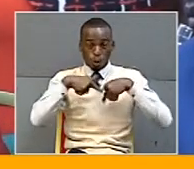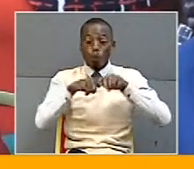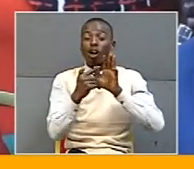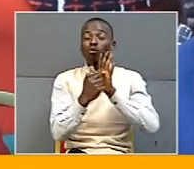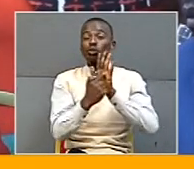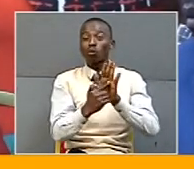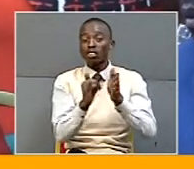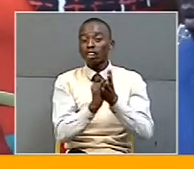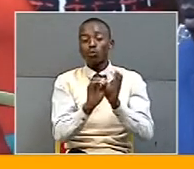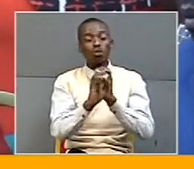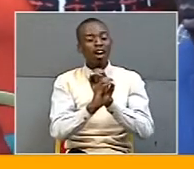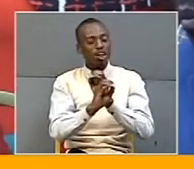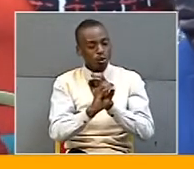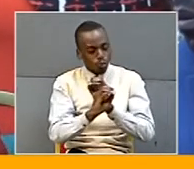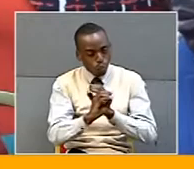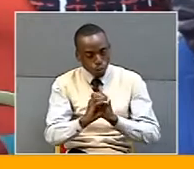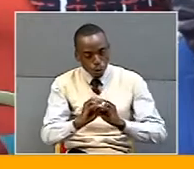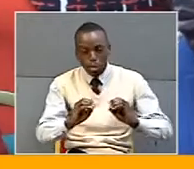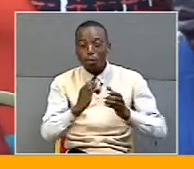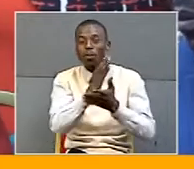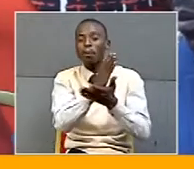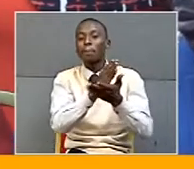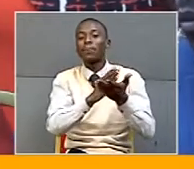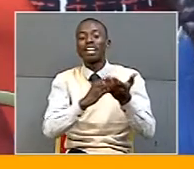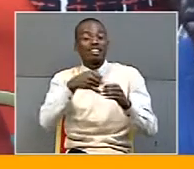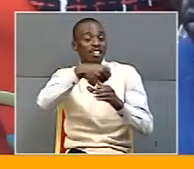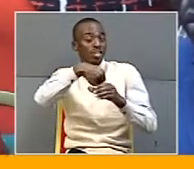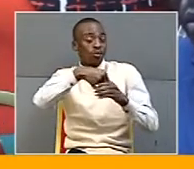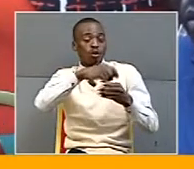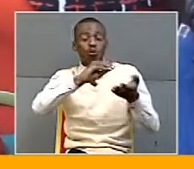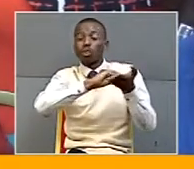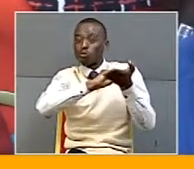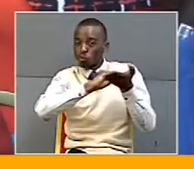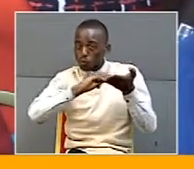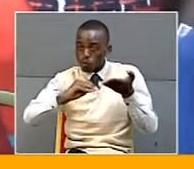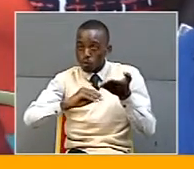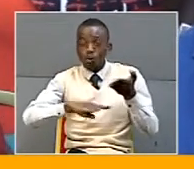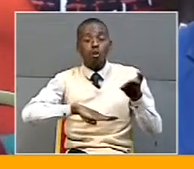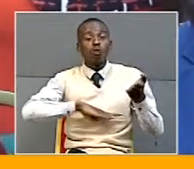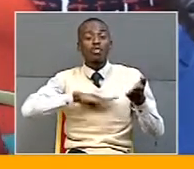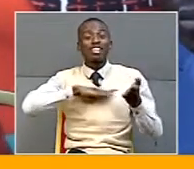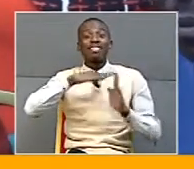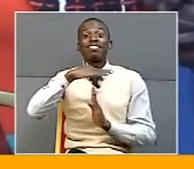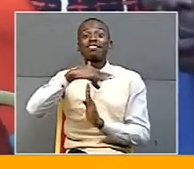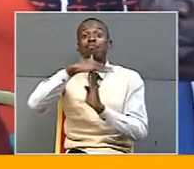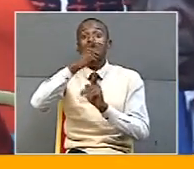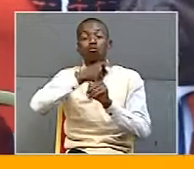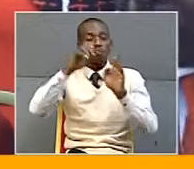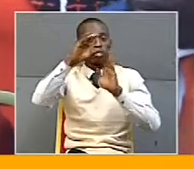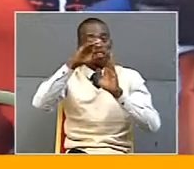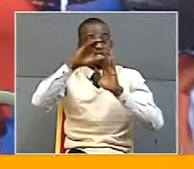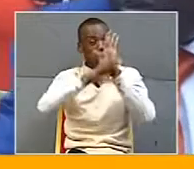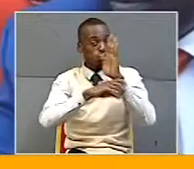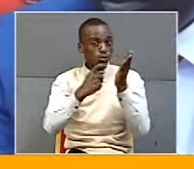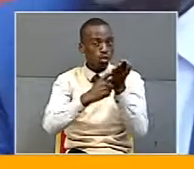indicated that we are not going to be a party to the removal of the age limit from the Constitution